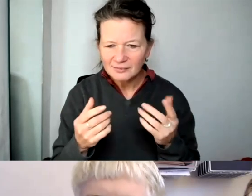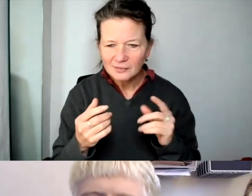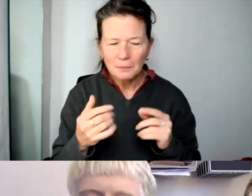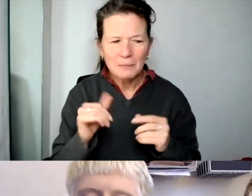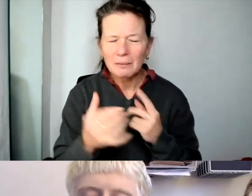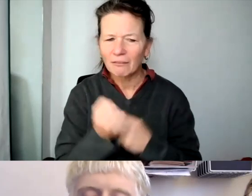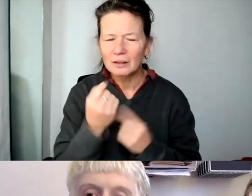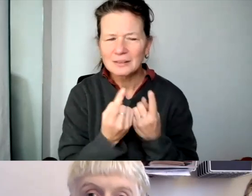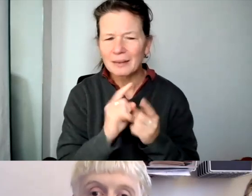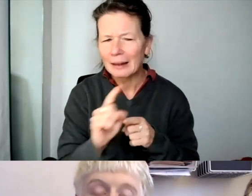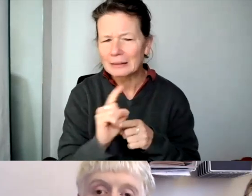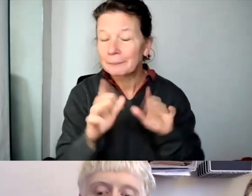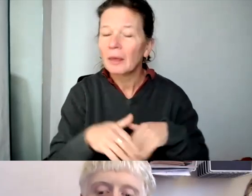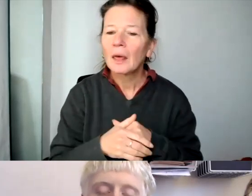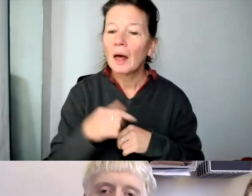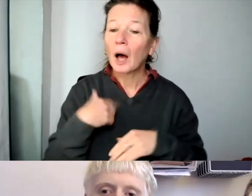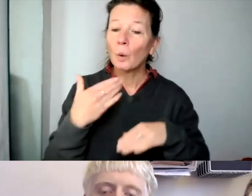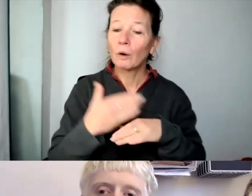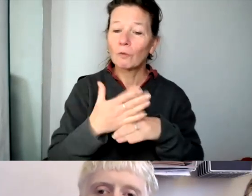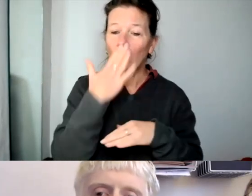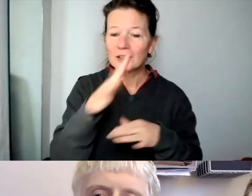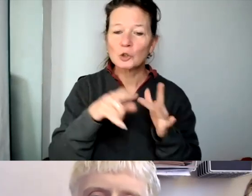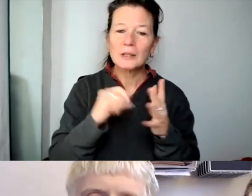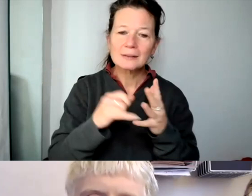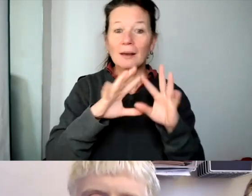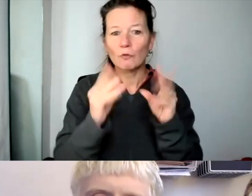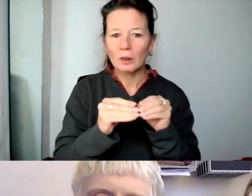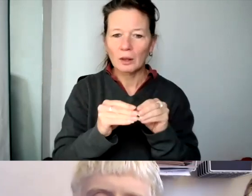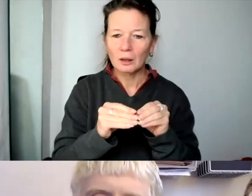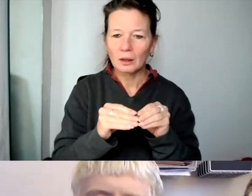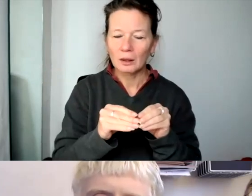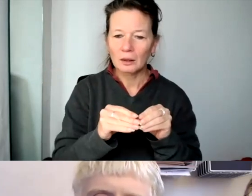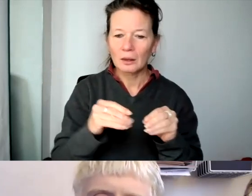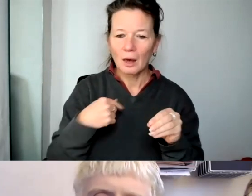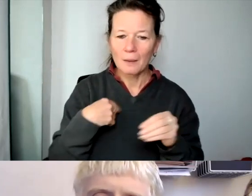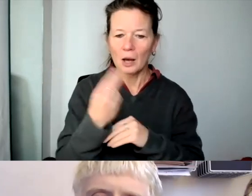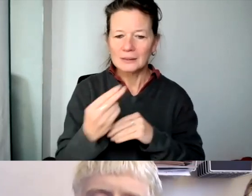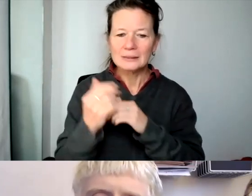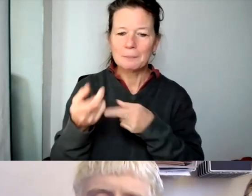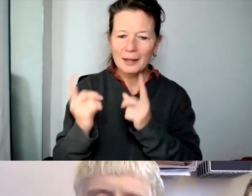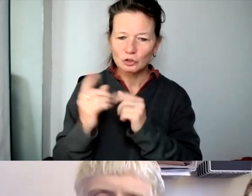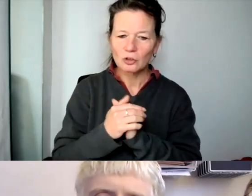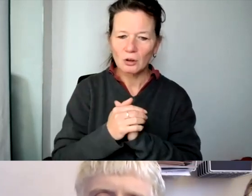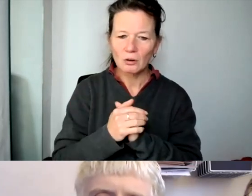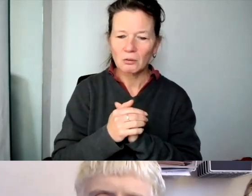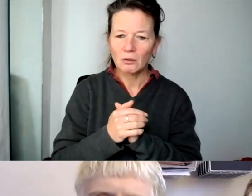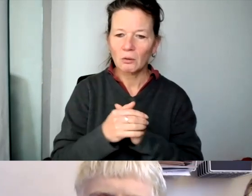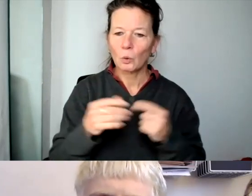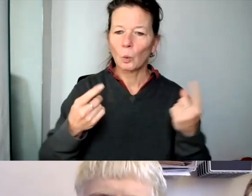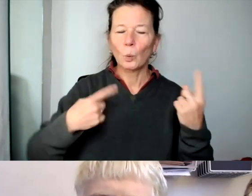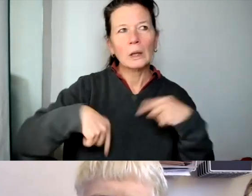soon. So yes, I work for Attitudes Everything. I'm an artist development manager. We are